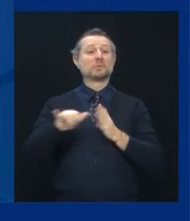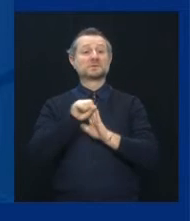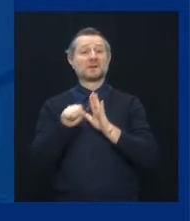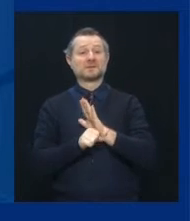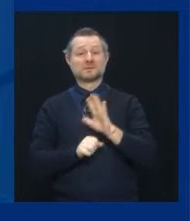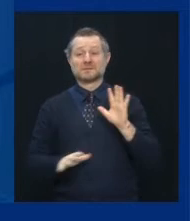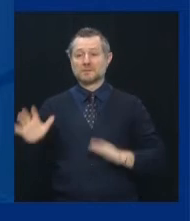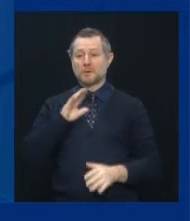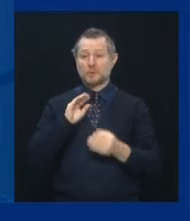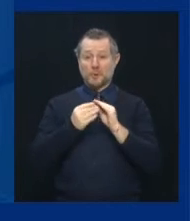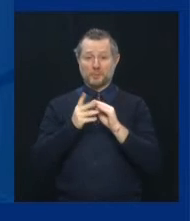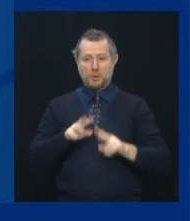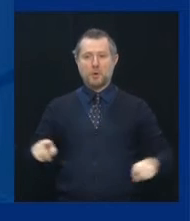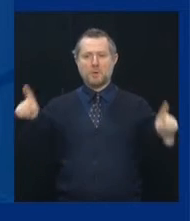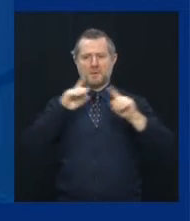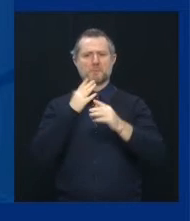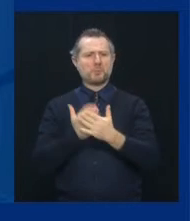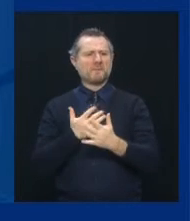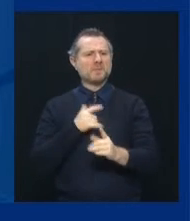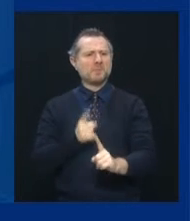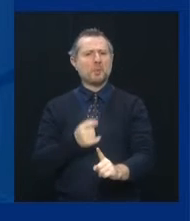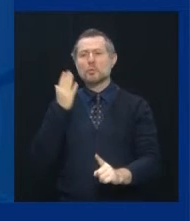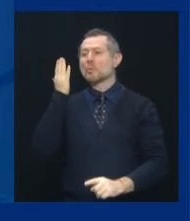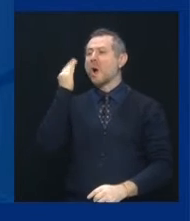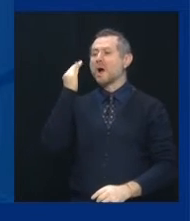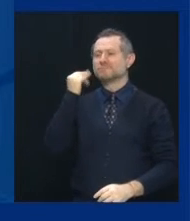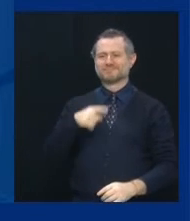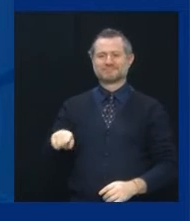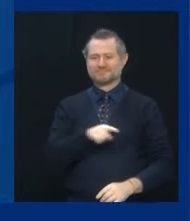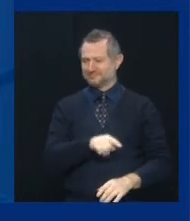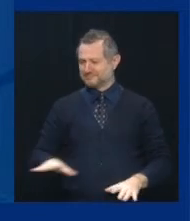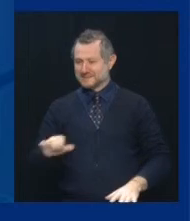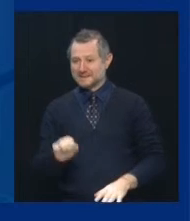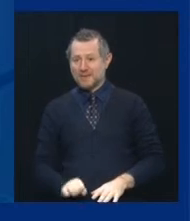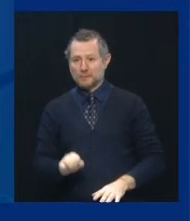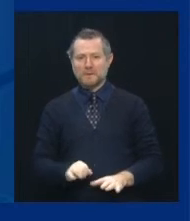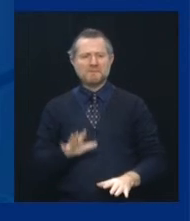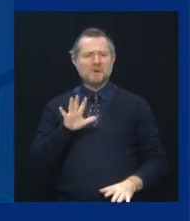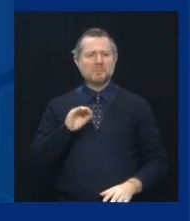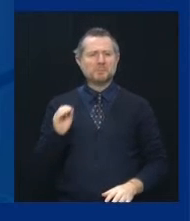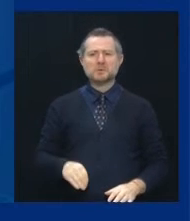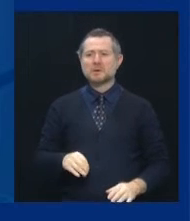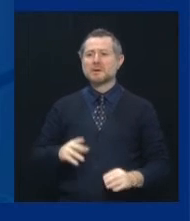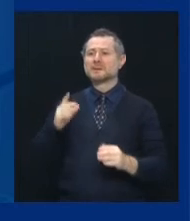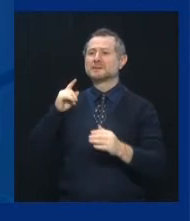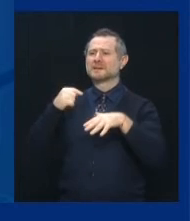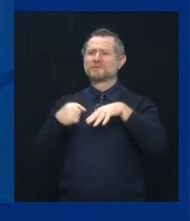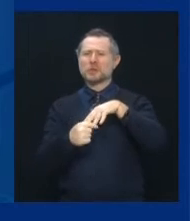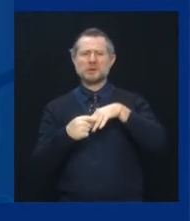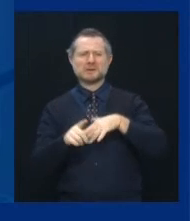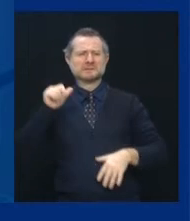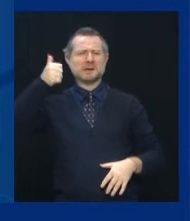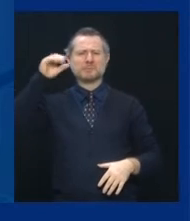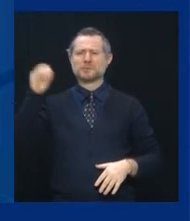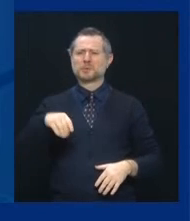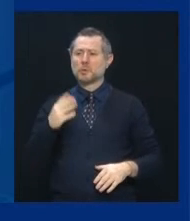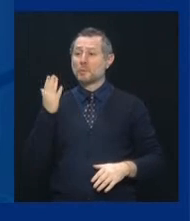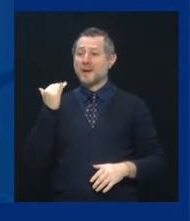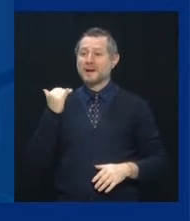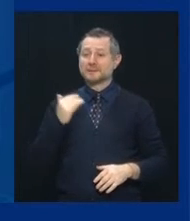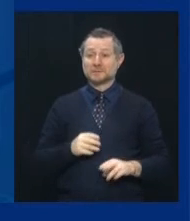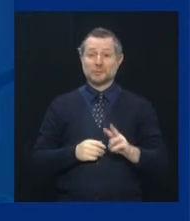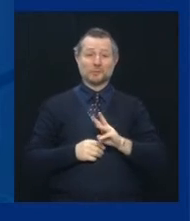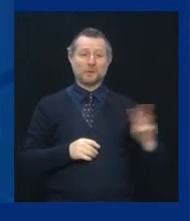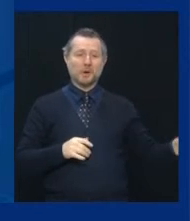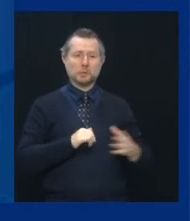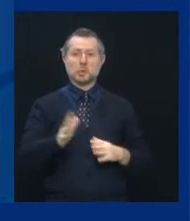also. Why is the Southern Tier at 5 and Finger Lakes is at 10? Why is Western New York, which had a real problem, at 8